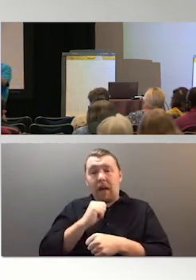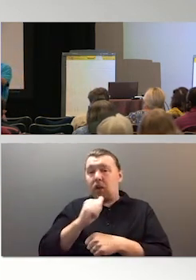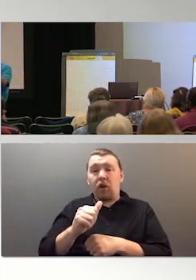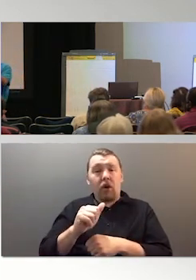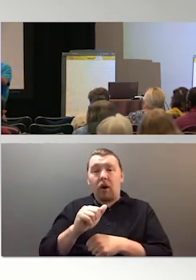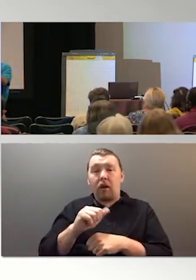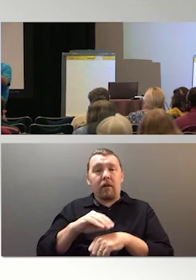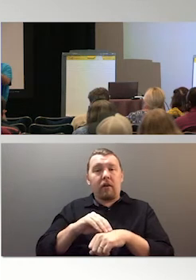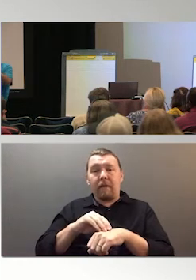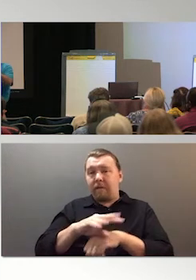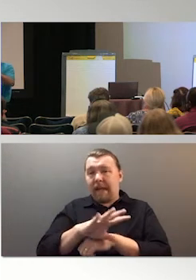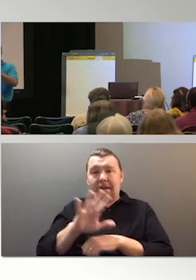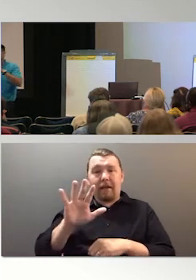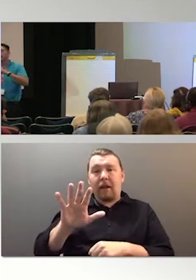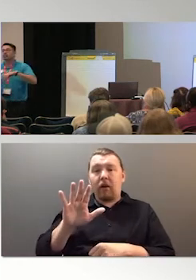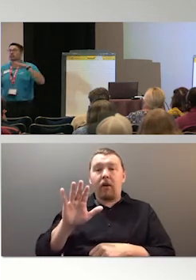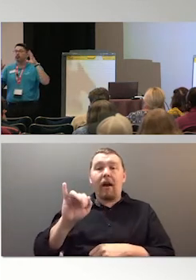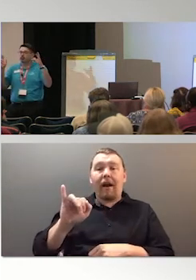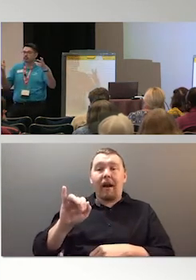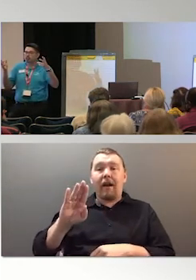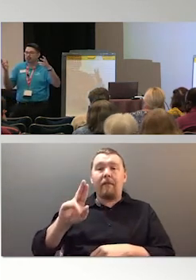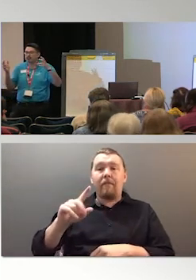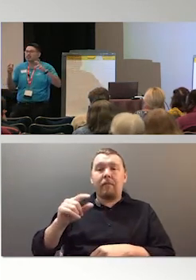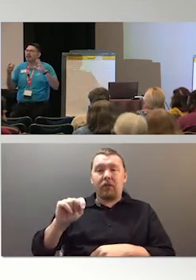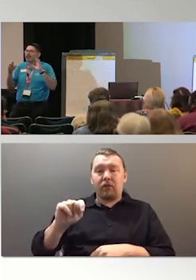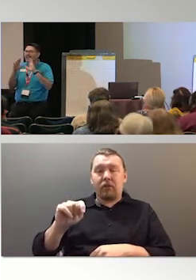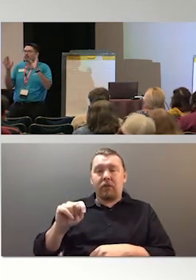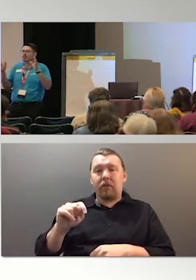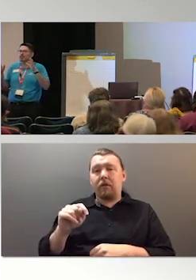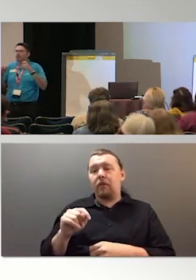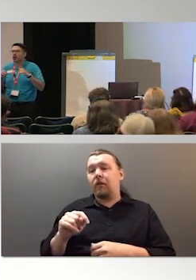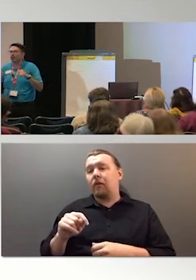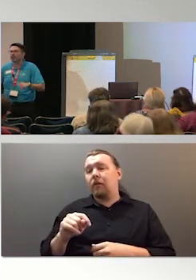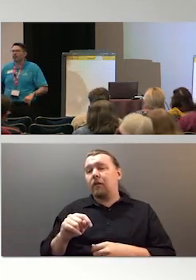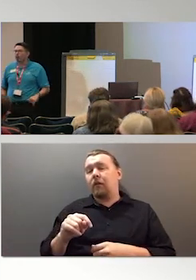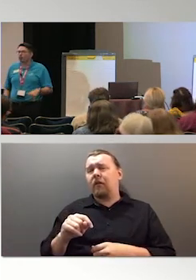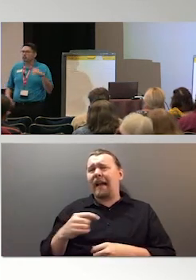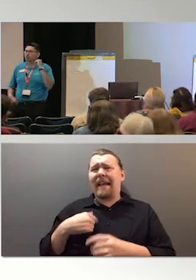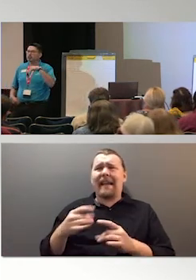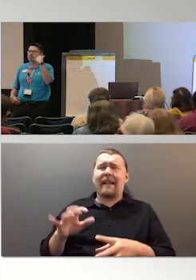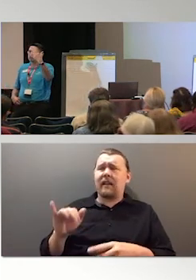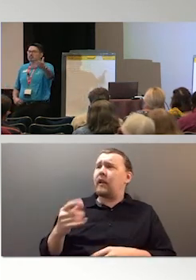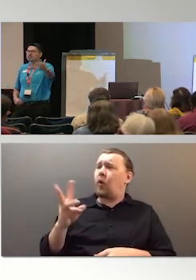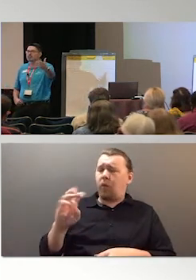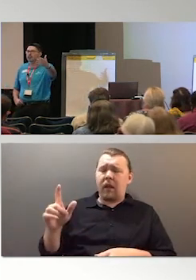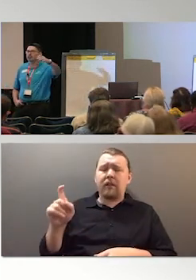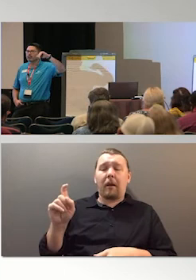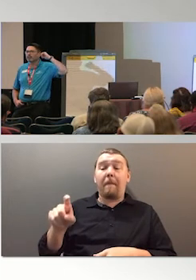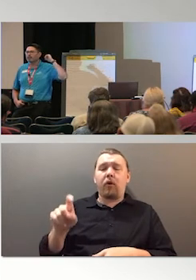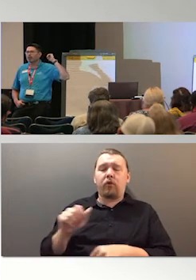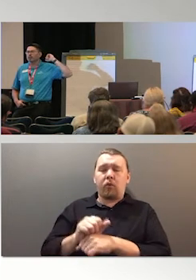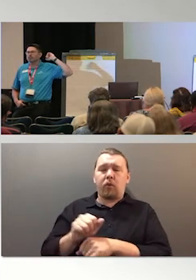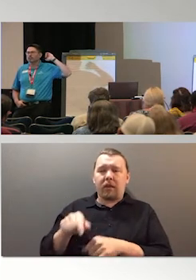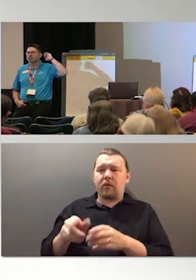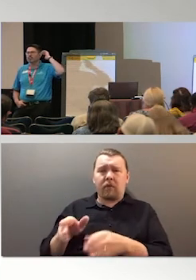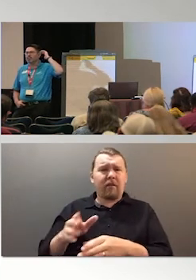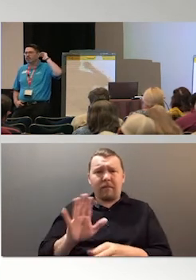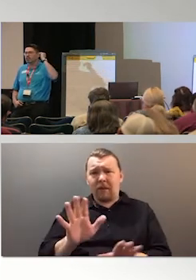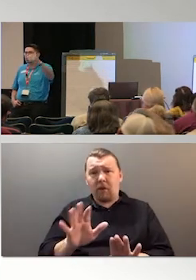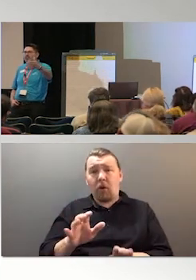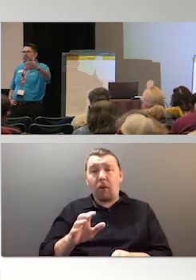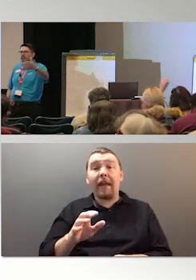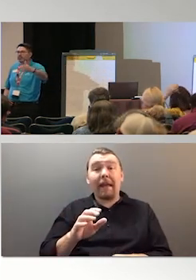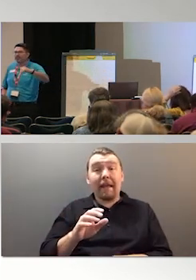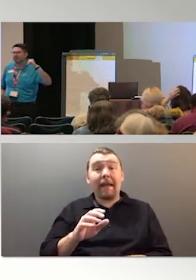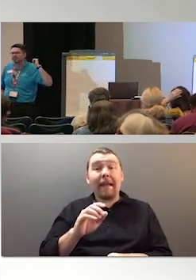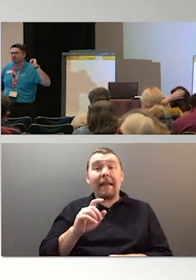waiver funding. Now, how it's supposed to work, and this is I hate it when you call and like, well, it's supposed to work this way. I'm like, no, you're supposed to say it